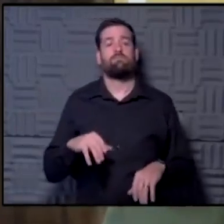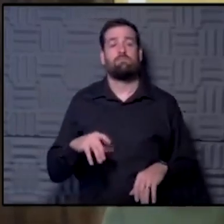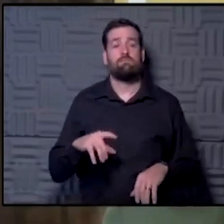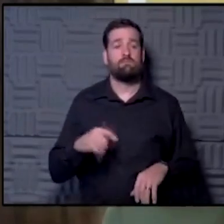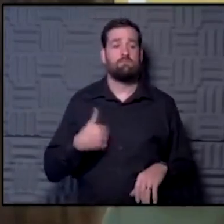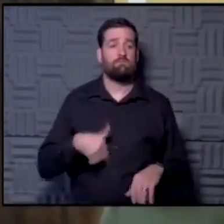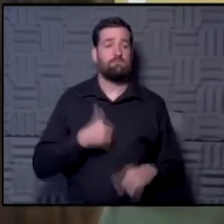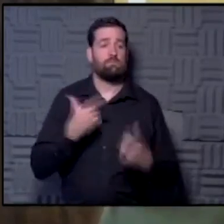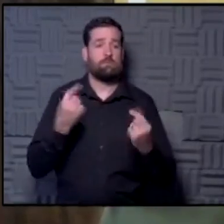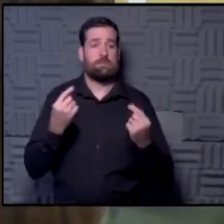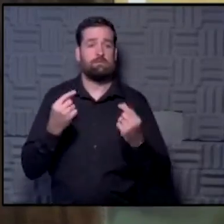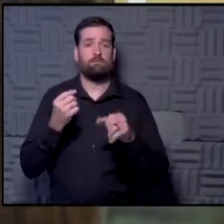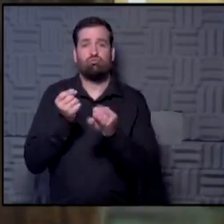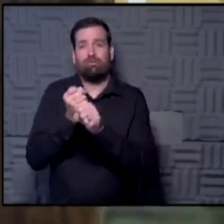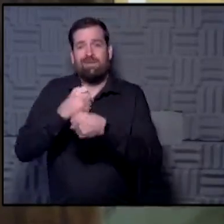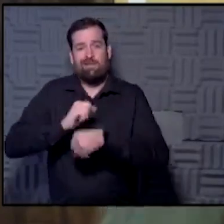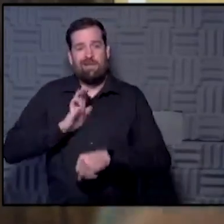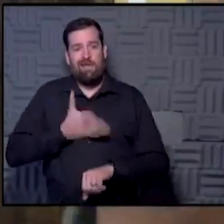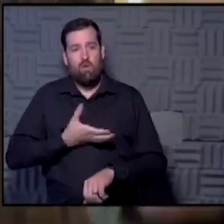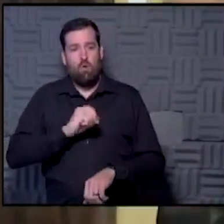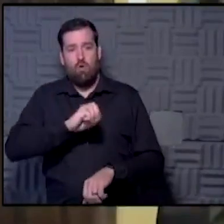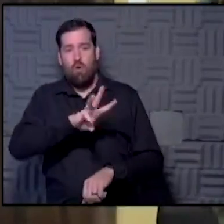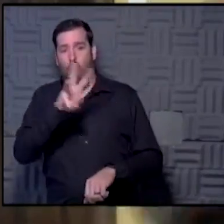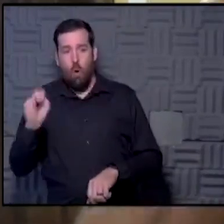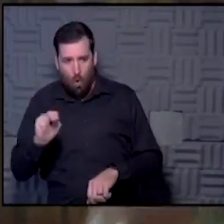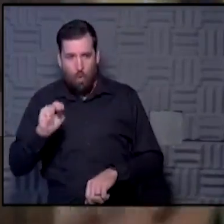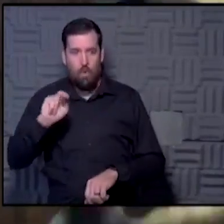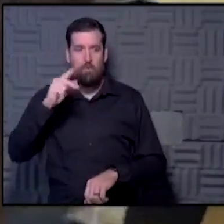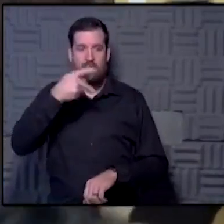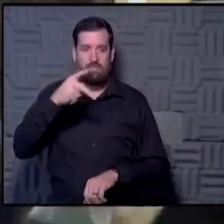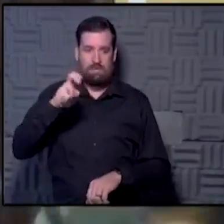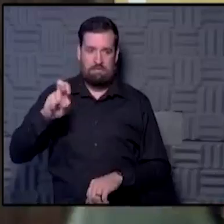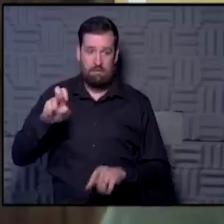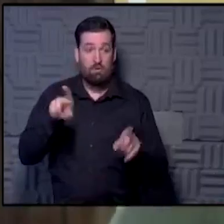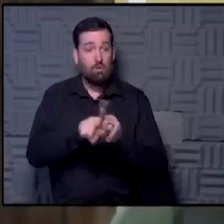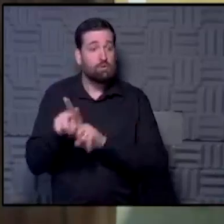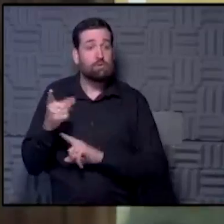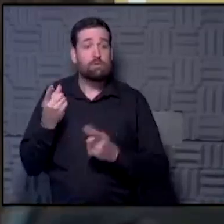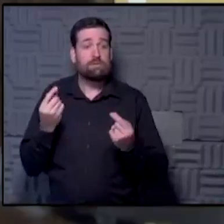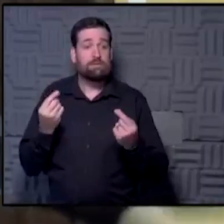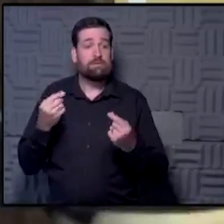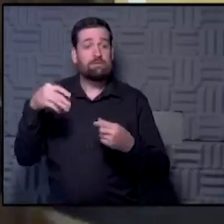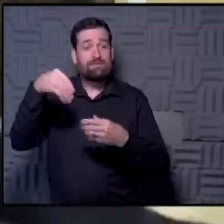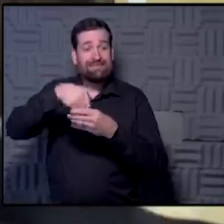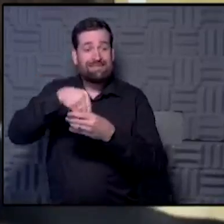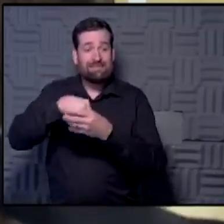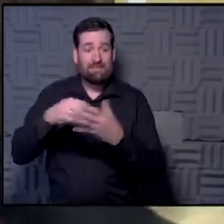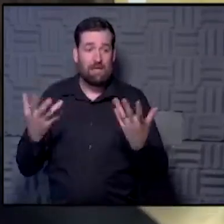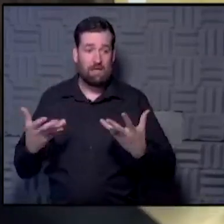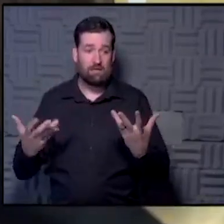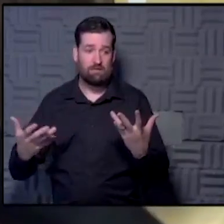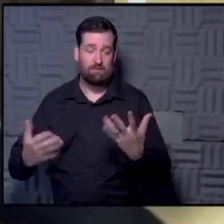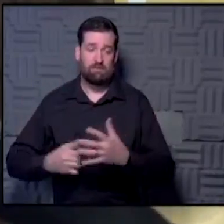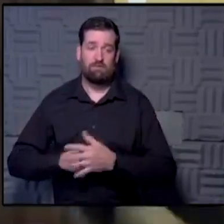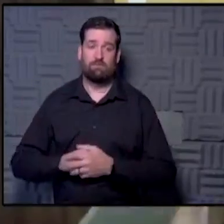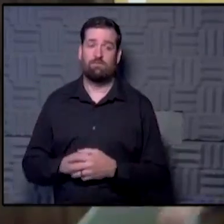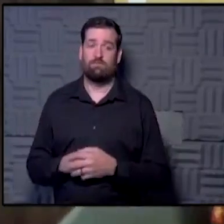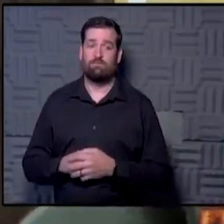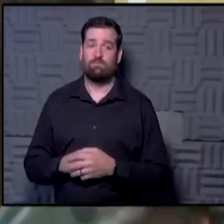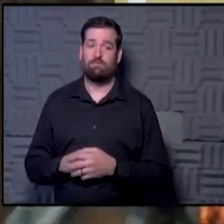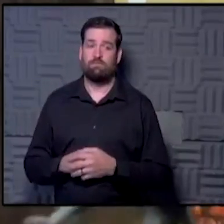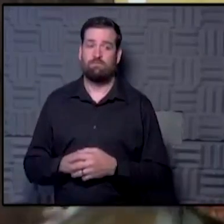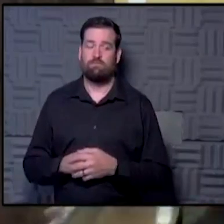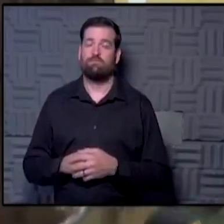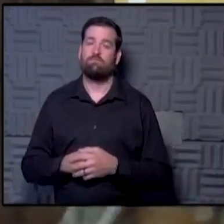is we created our own PPE. But one of the other things that we also did is inside of these masks, there's also